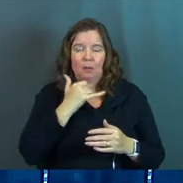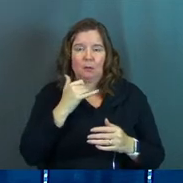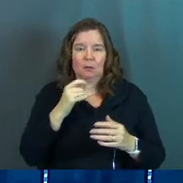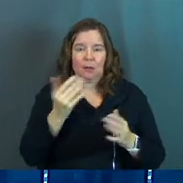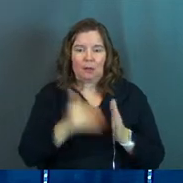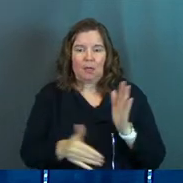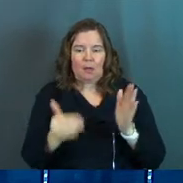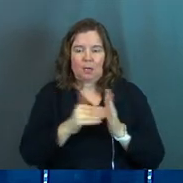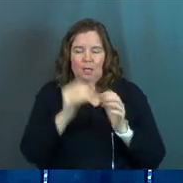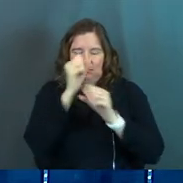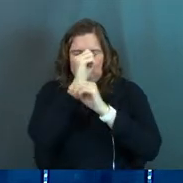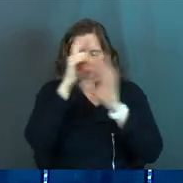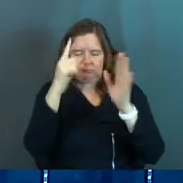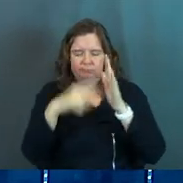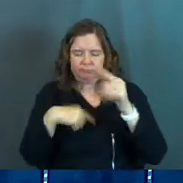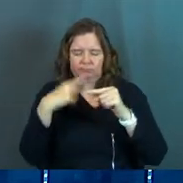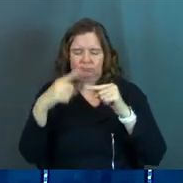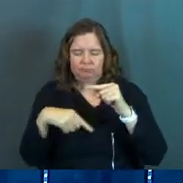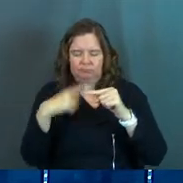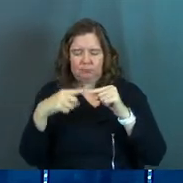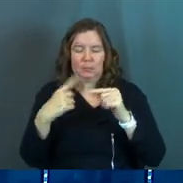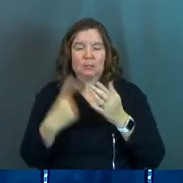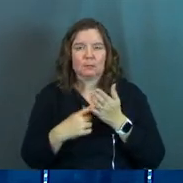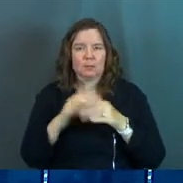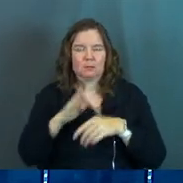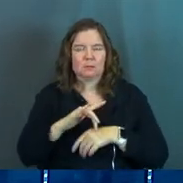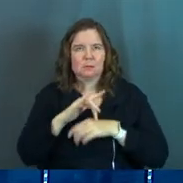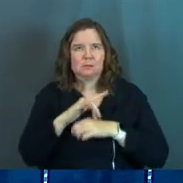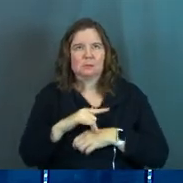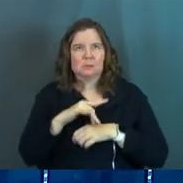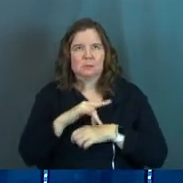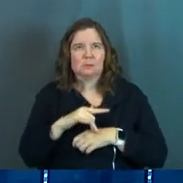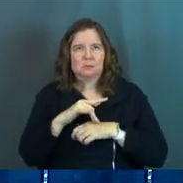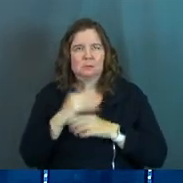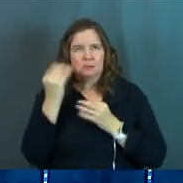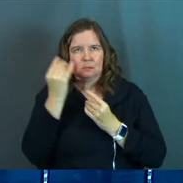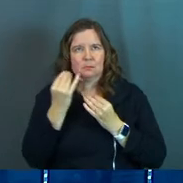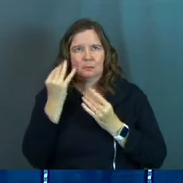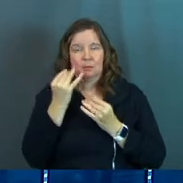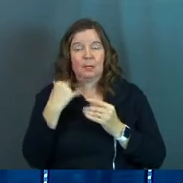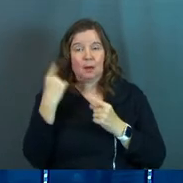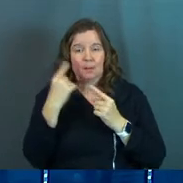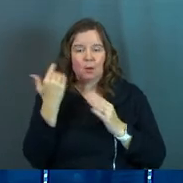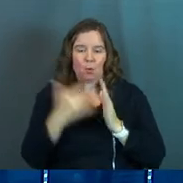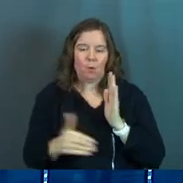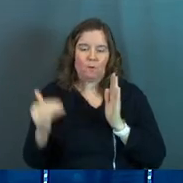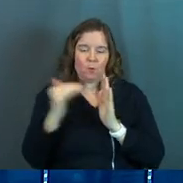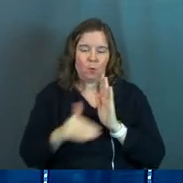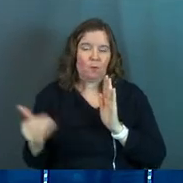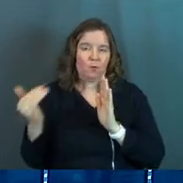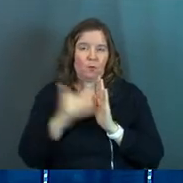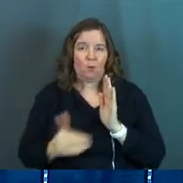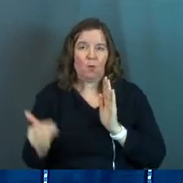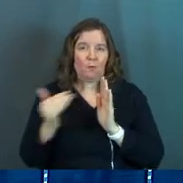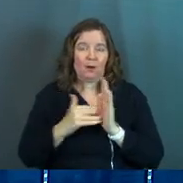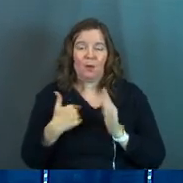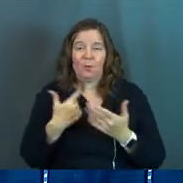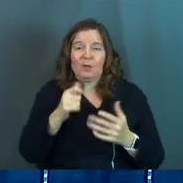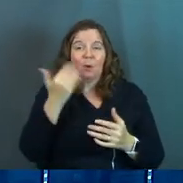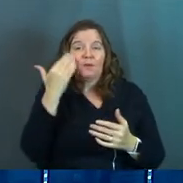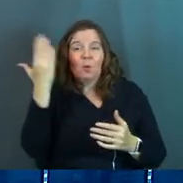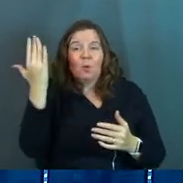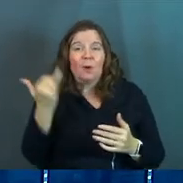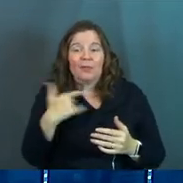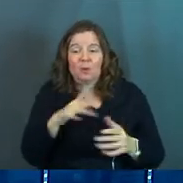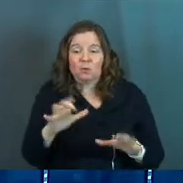mind. Sometimes we just fester on it and we relive it in our mind over and over and over again. And we don't even